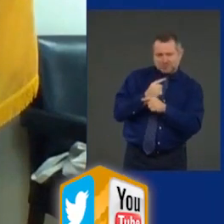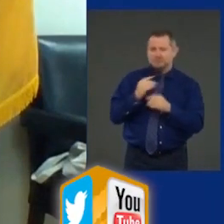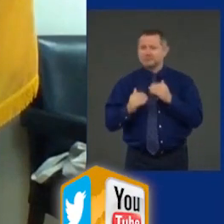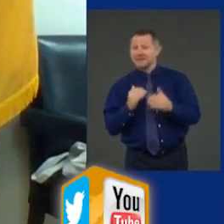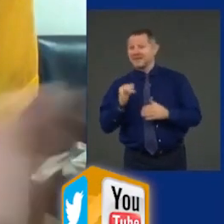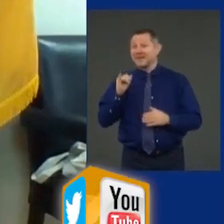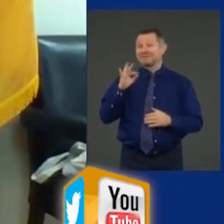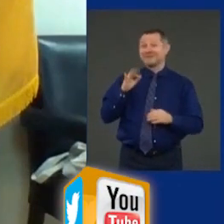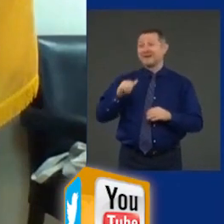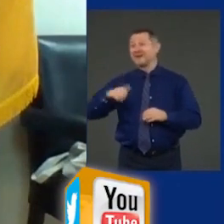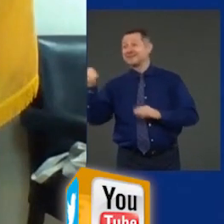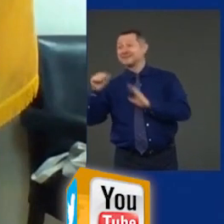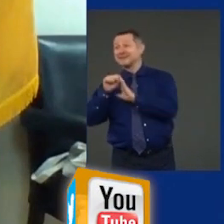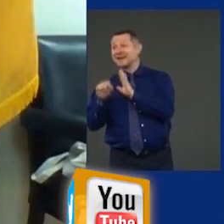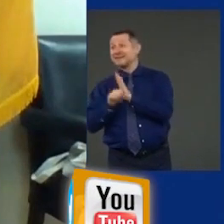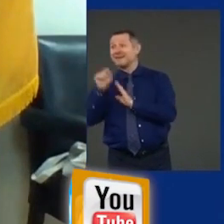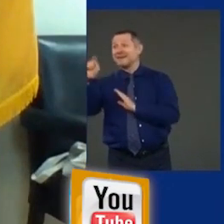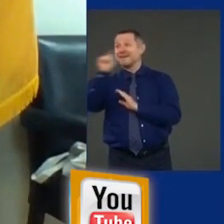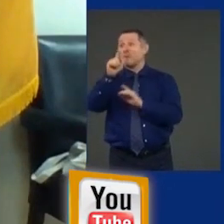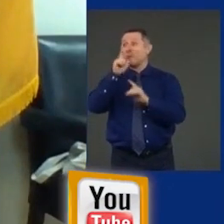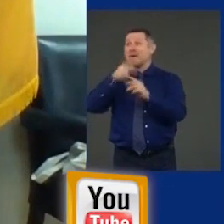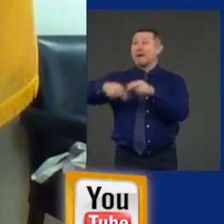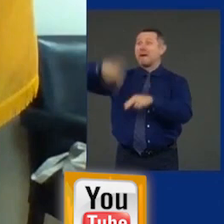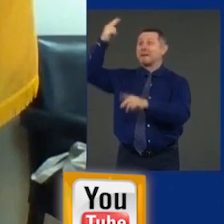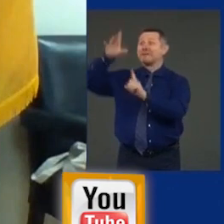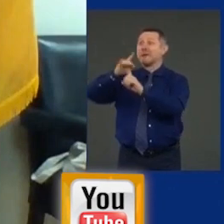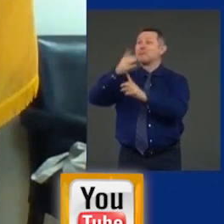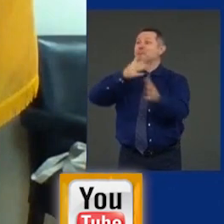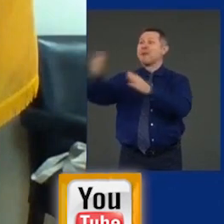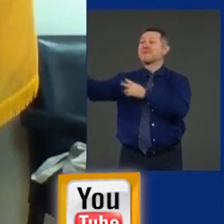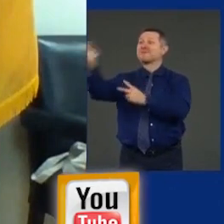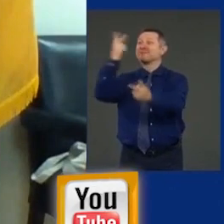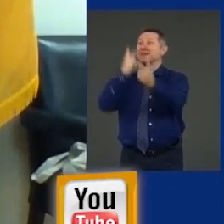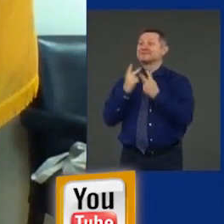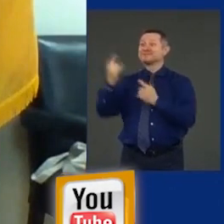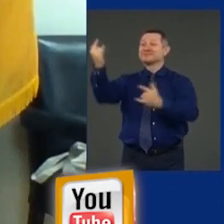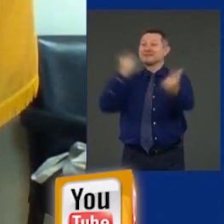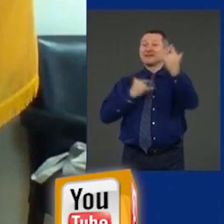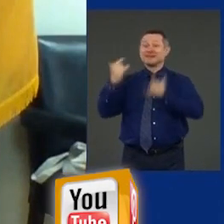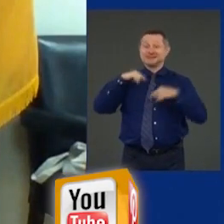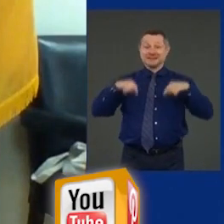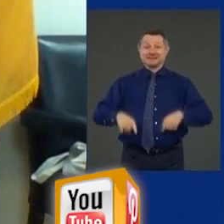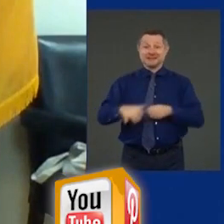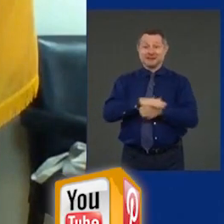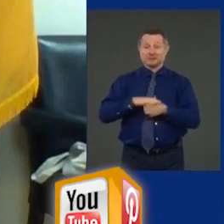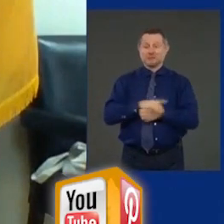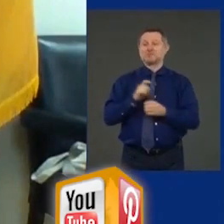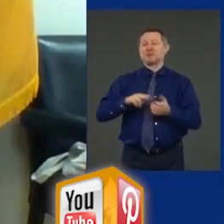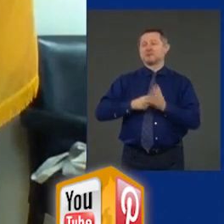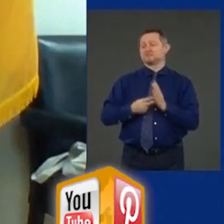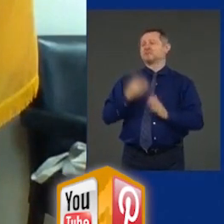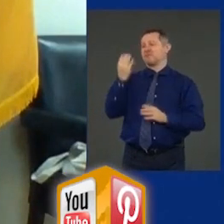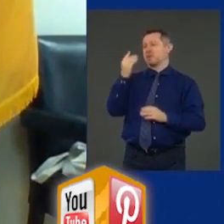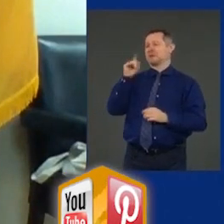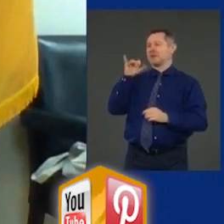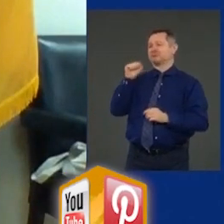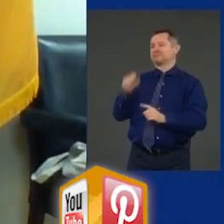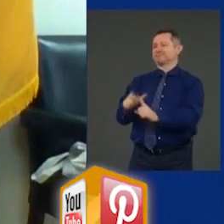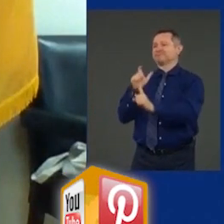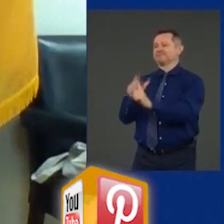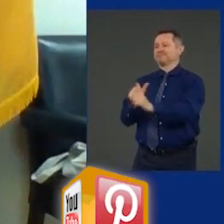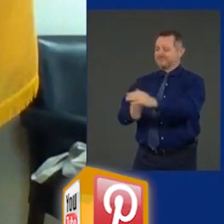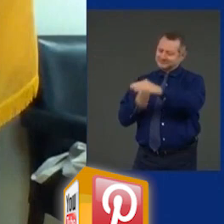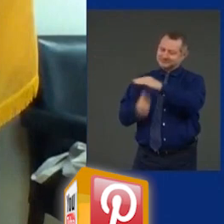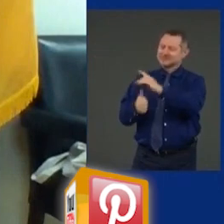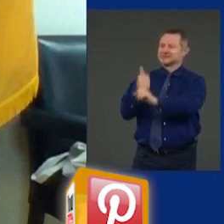rate, do the right thing. And that is taking 14 days and self-quarantining. It's the right